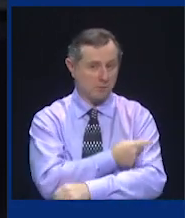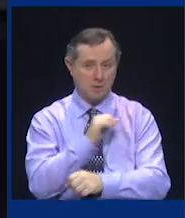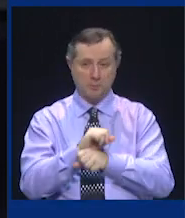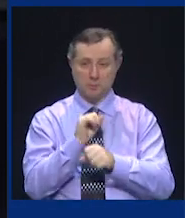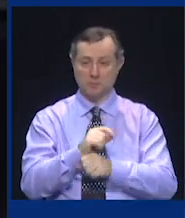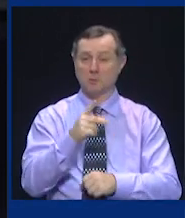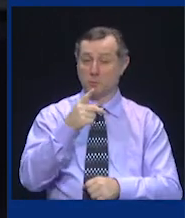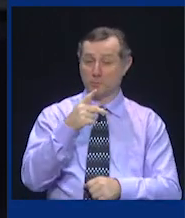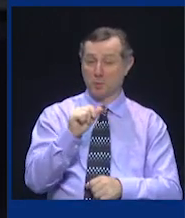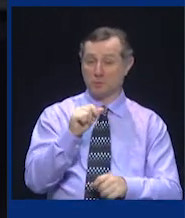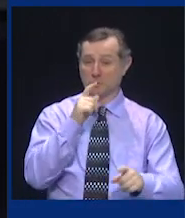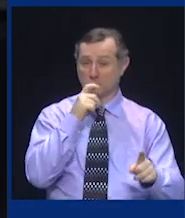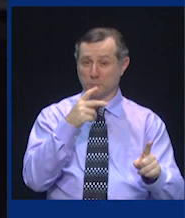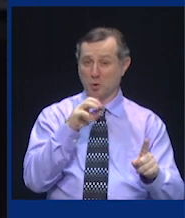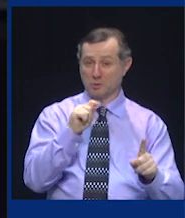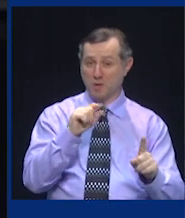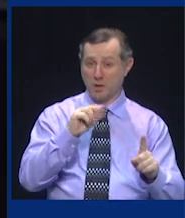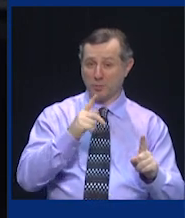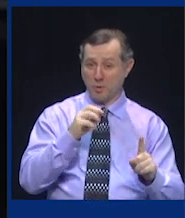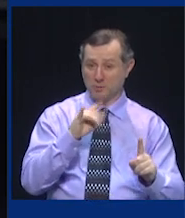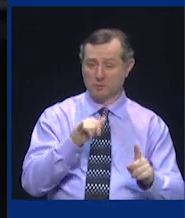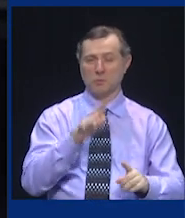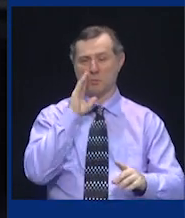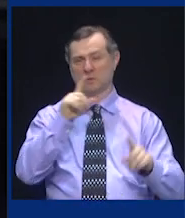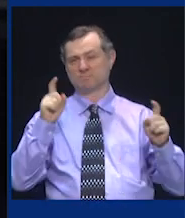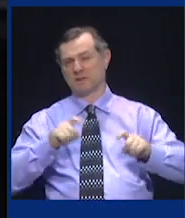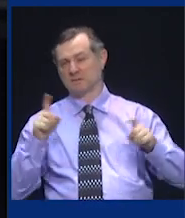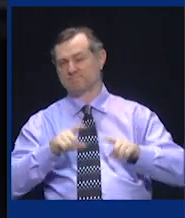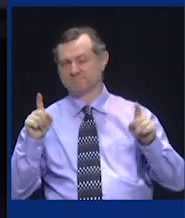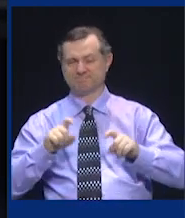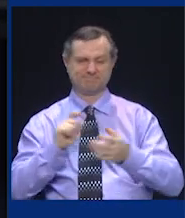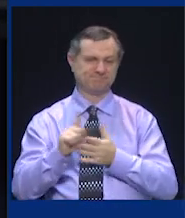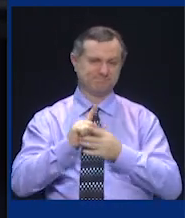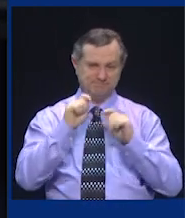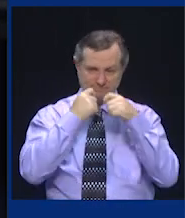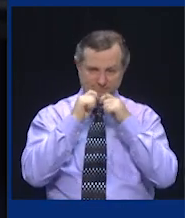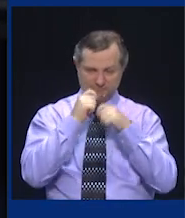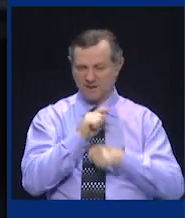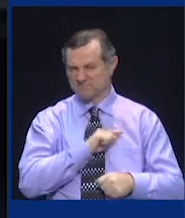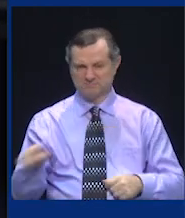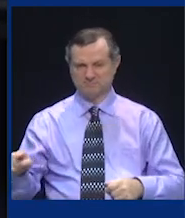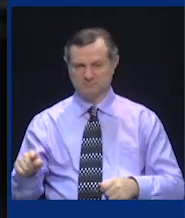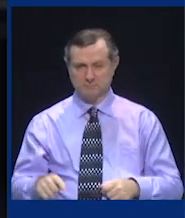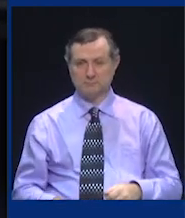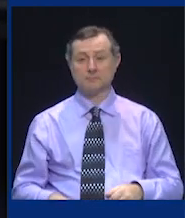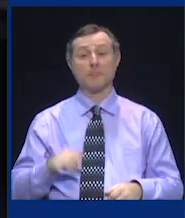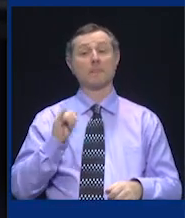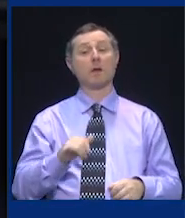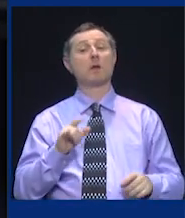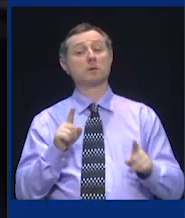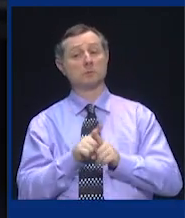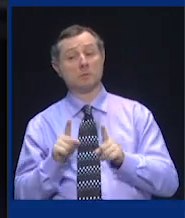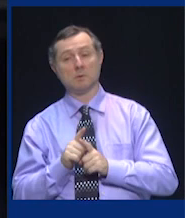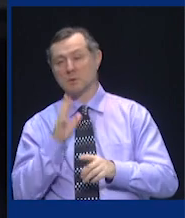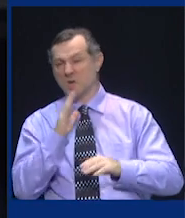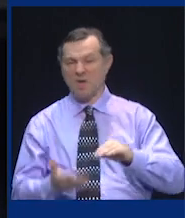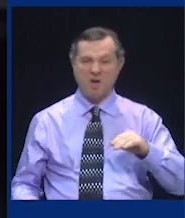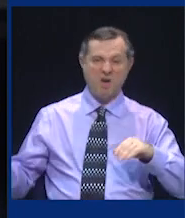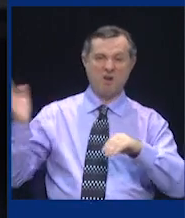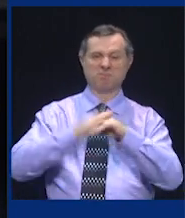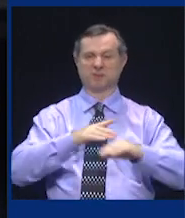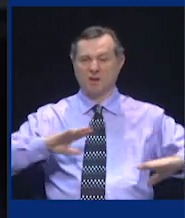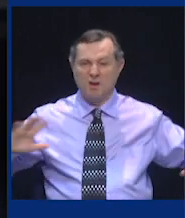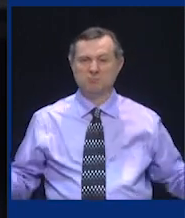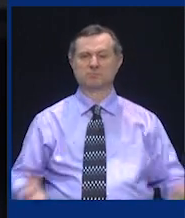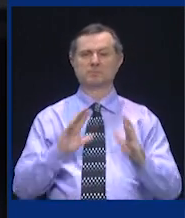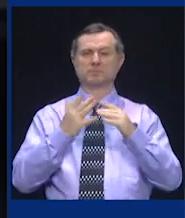who report to locations in New York. We are also redoubling our effort to encourage all employees to